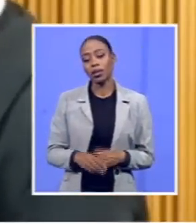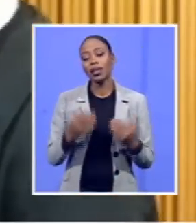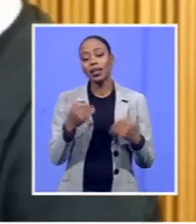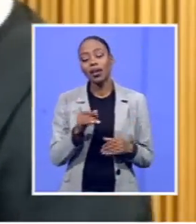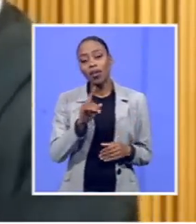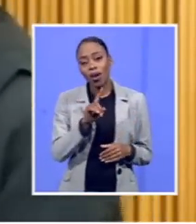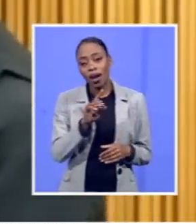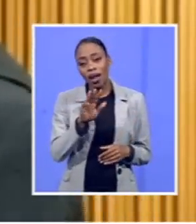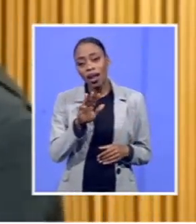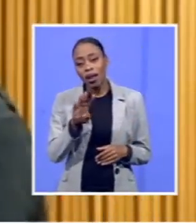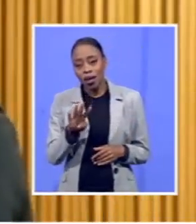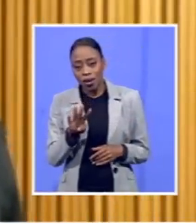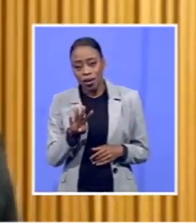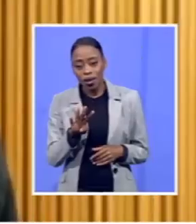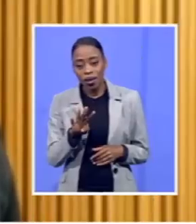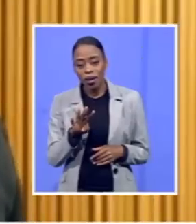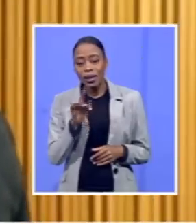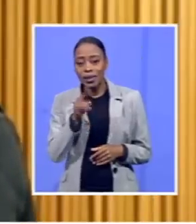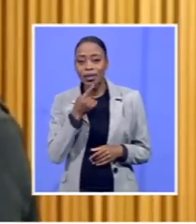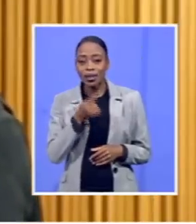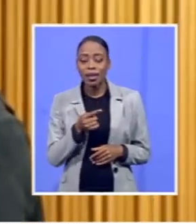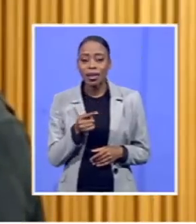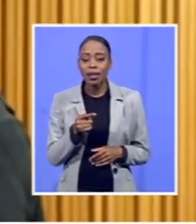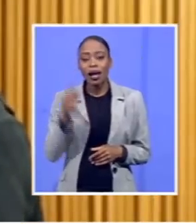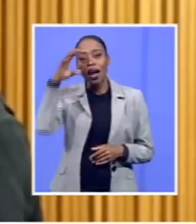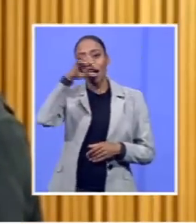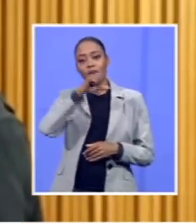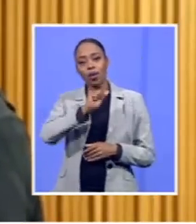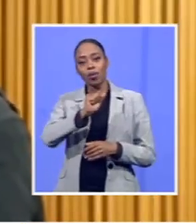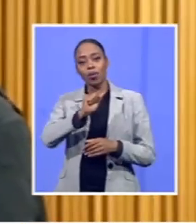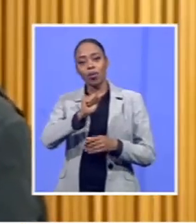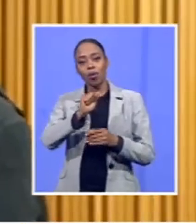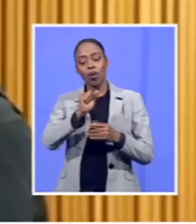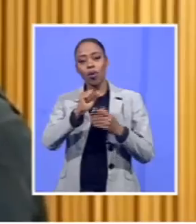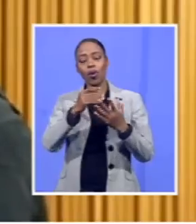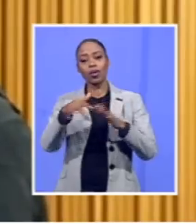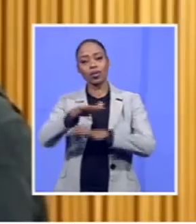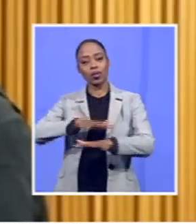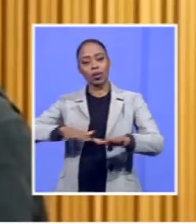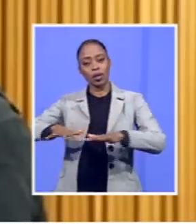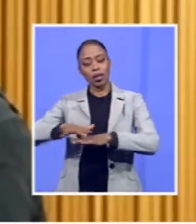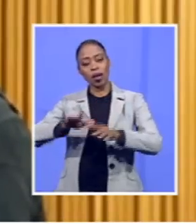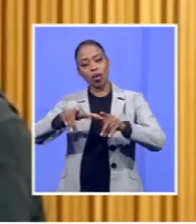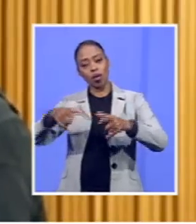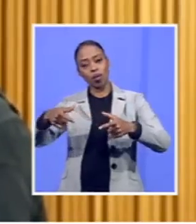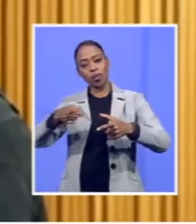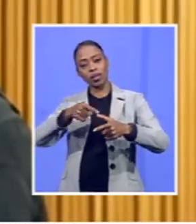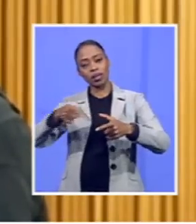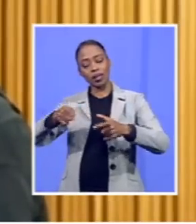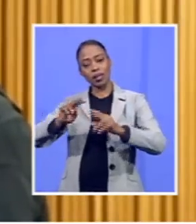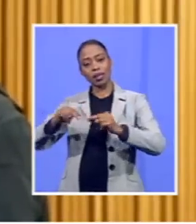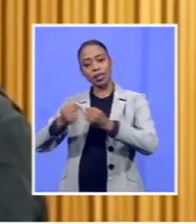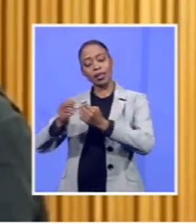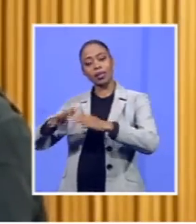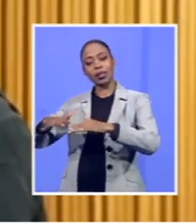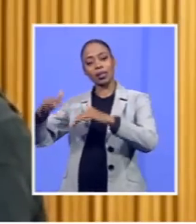as a whole. Yeah. It envisages a situation where there is a committee of the National Assembly which